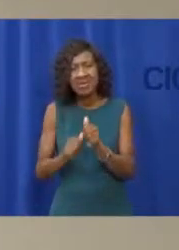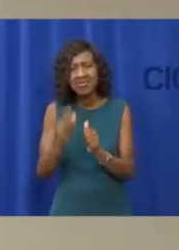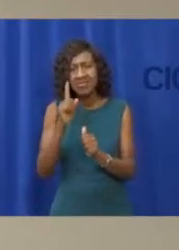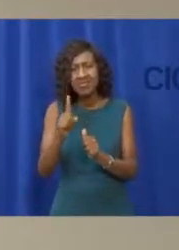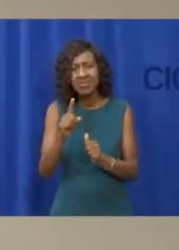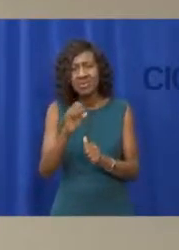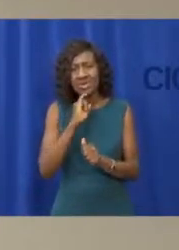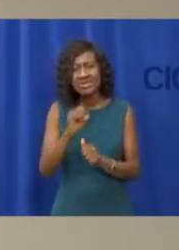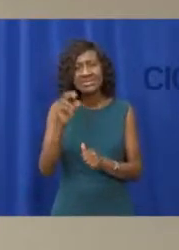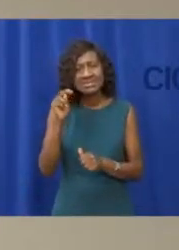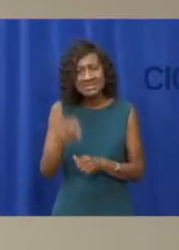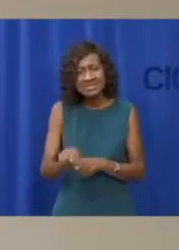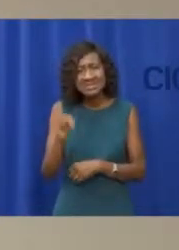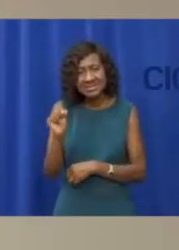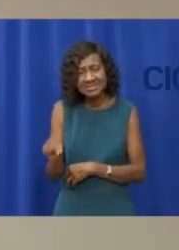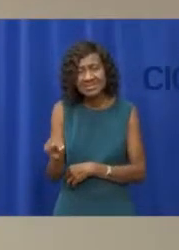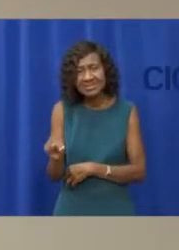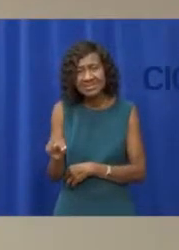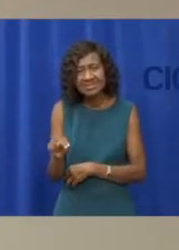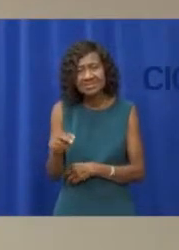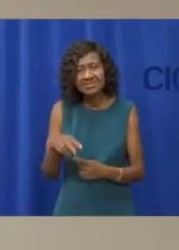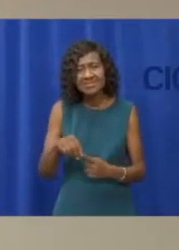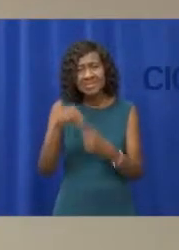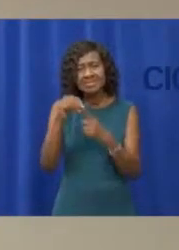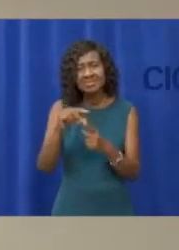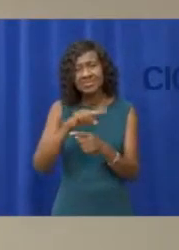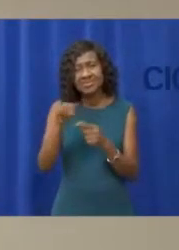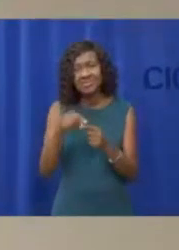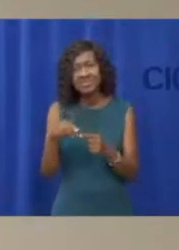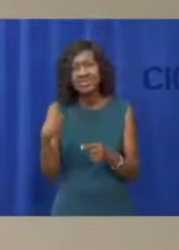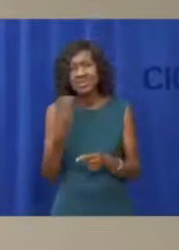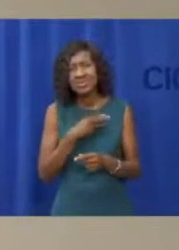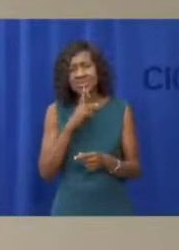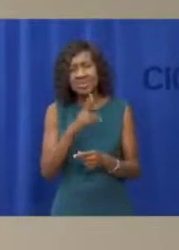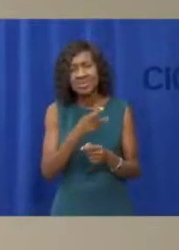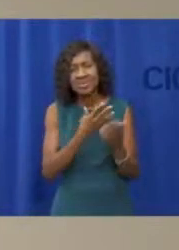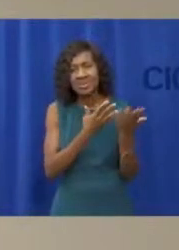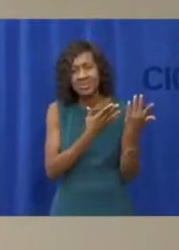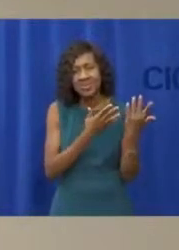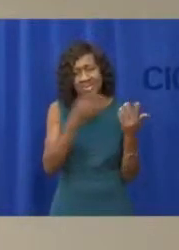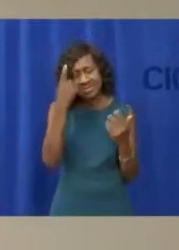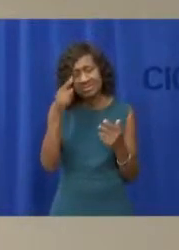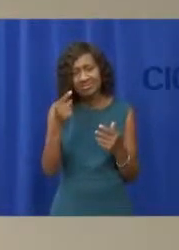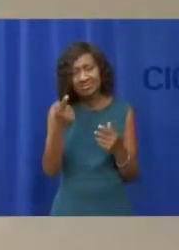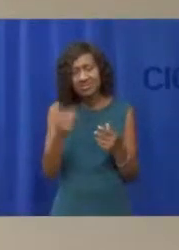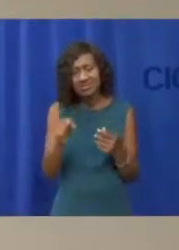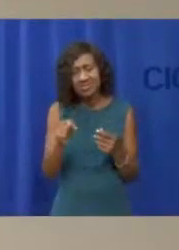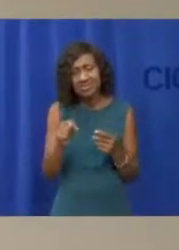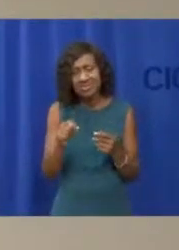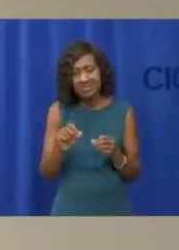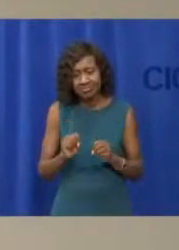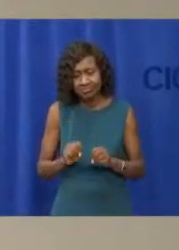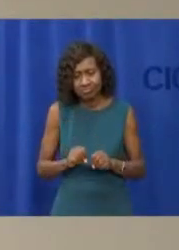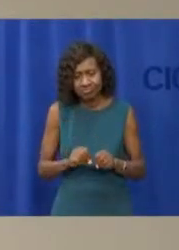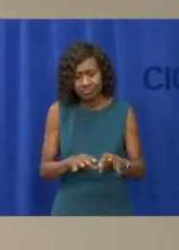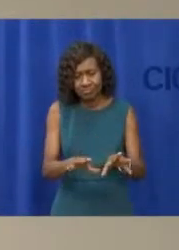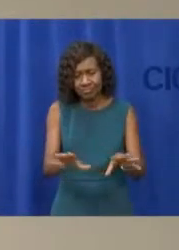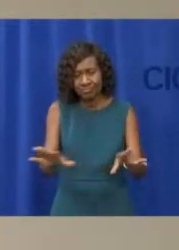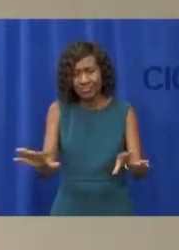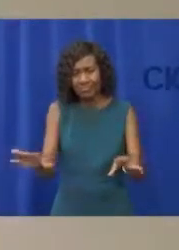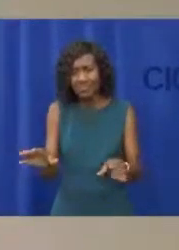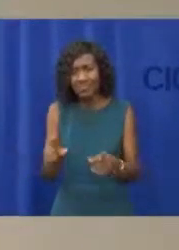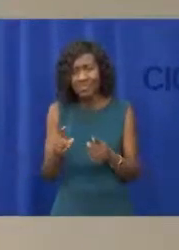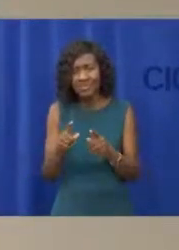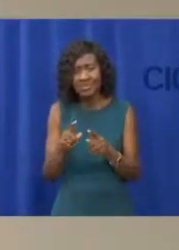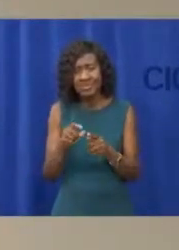when we're waiting and preparing for this pandemic to heighten, and it will heighten. We see it's coming